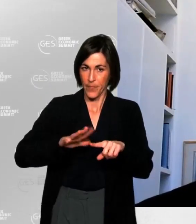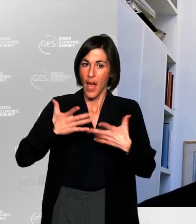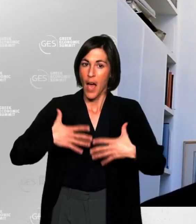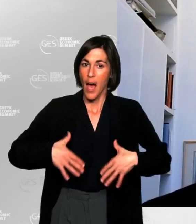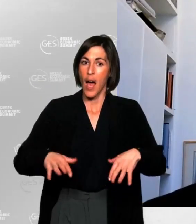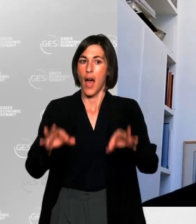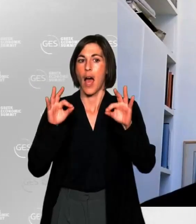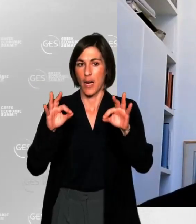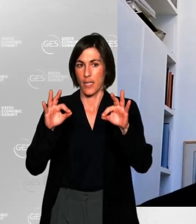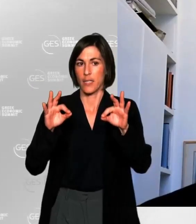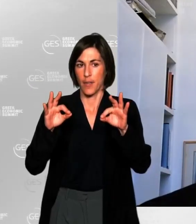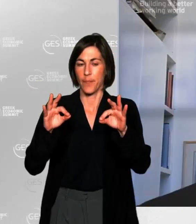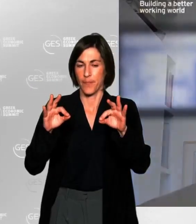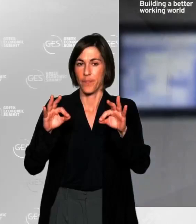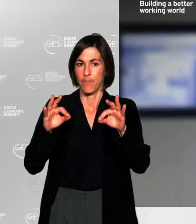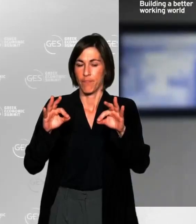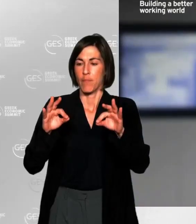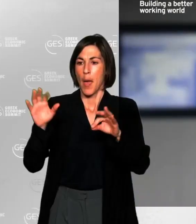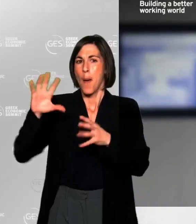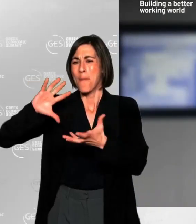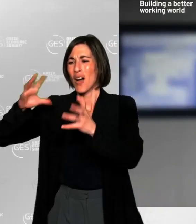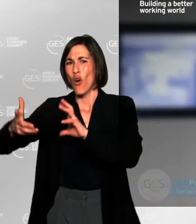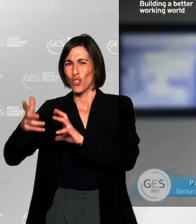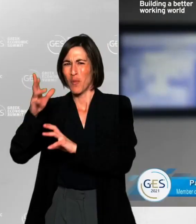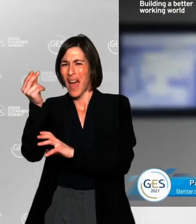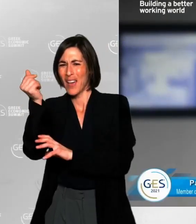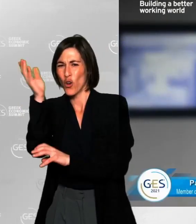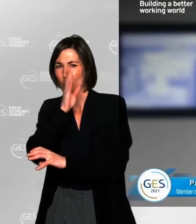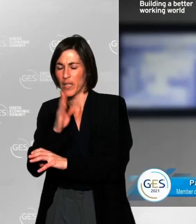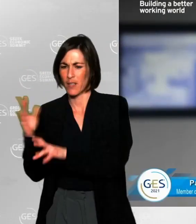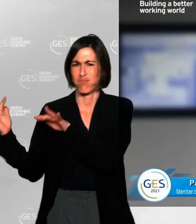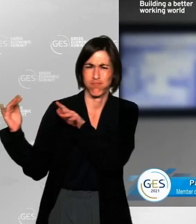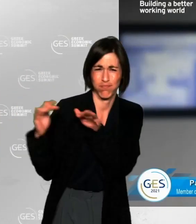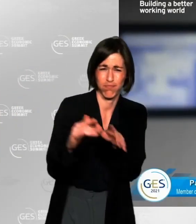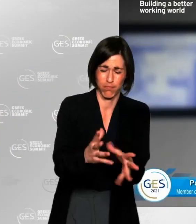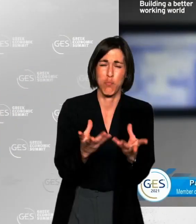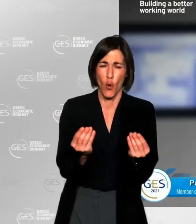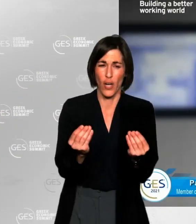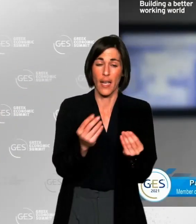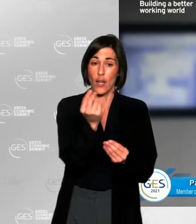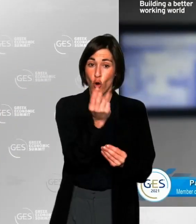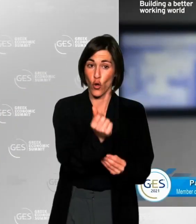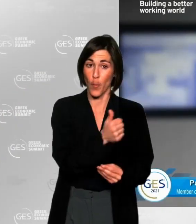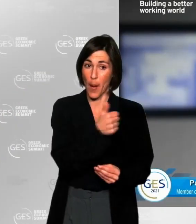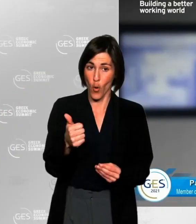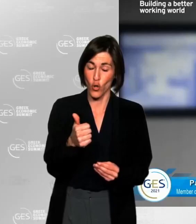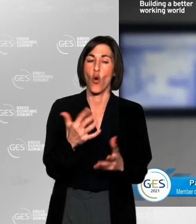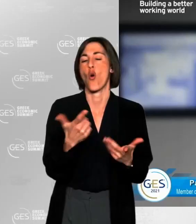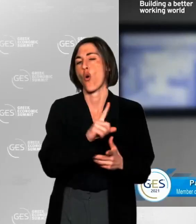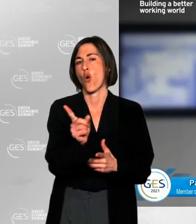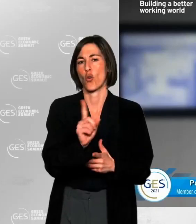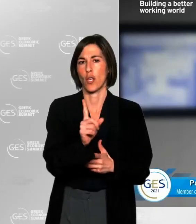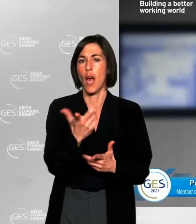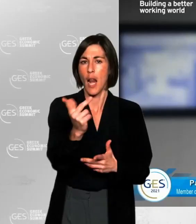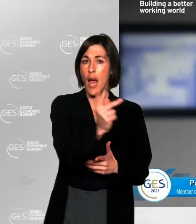economy, but has left a strong imprint on the country's social fabric. The crisis